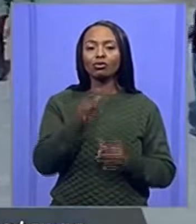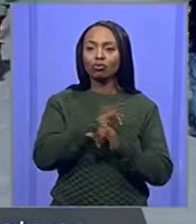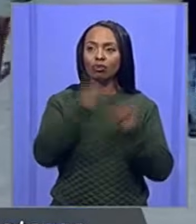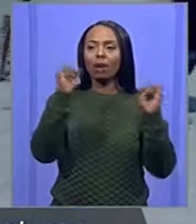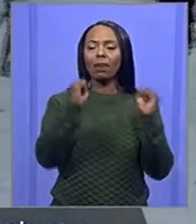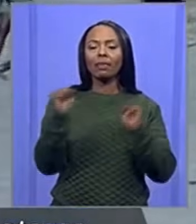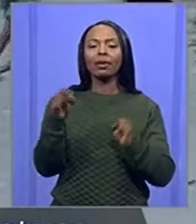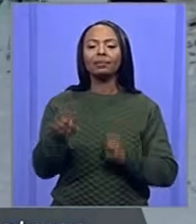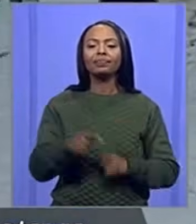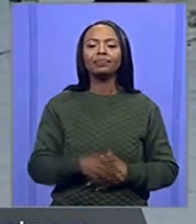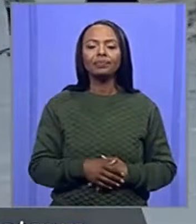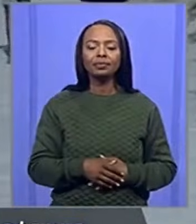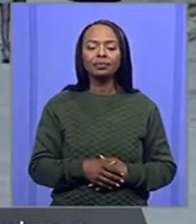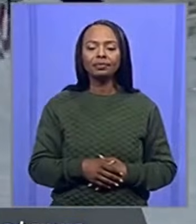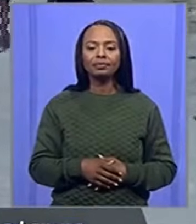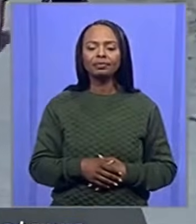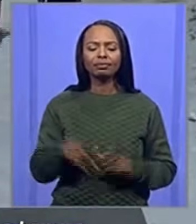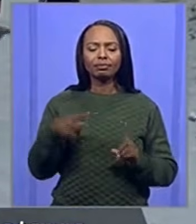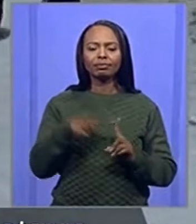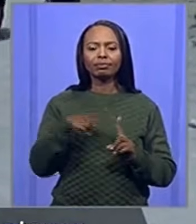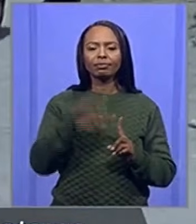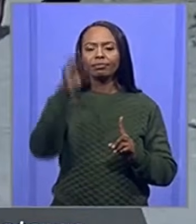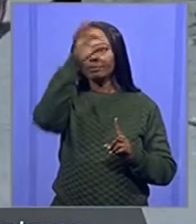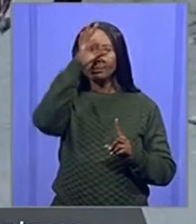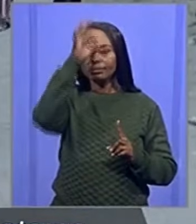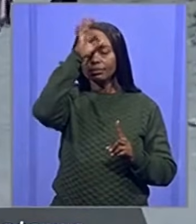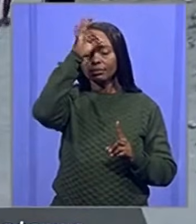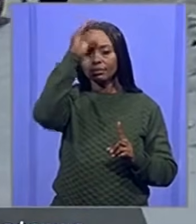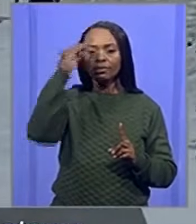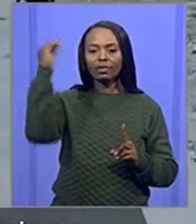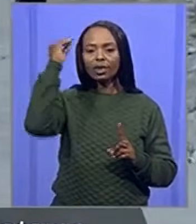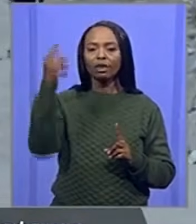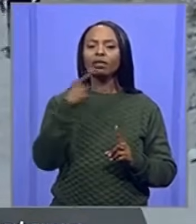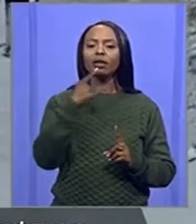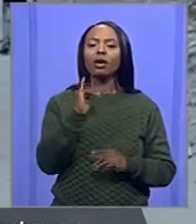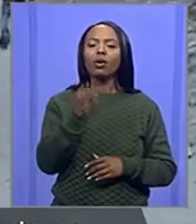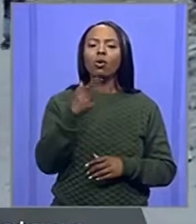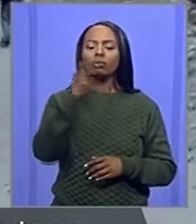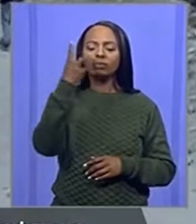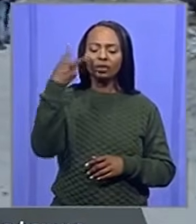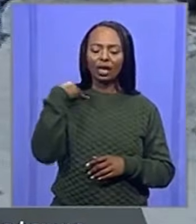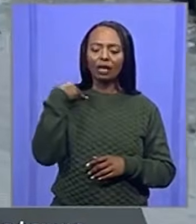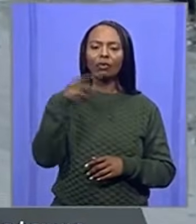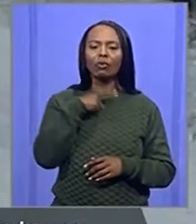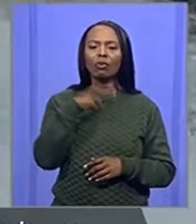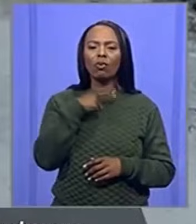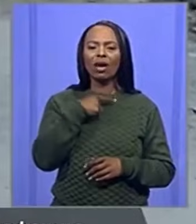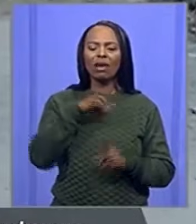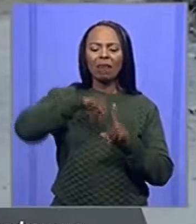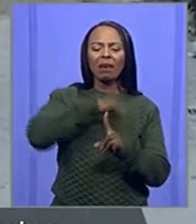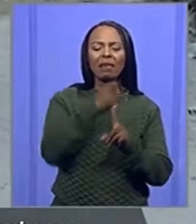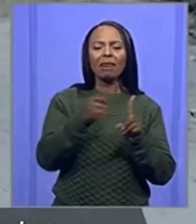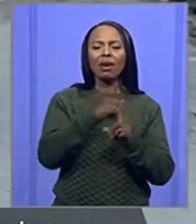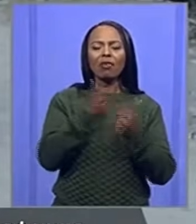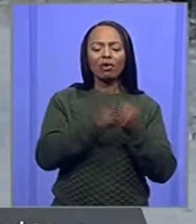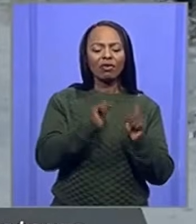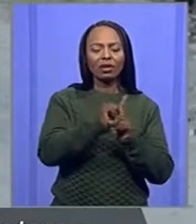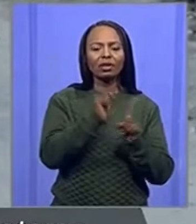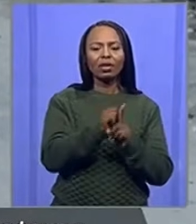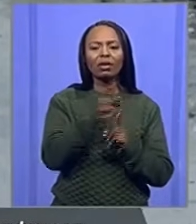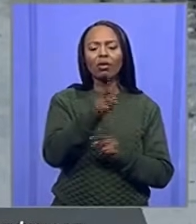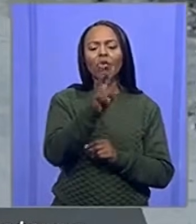Cele o tsibogetse ka maswabi a magolo polao e setlhogo ya go tlhabakakwa ga moithuti wa kwa Western Cape University a